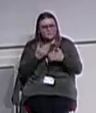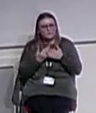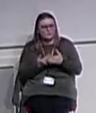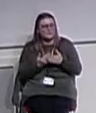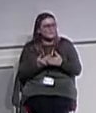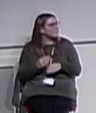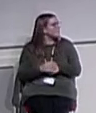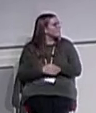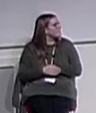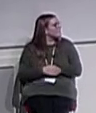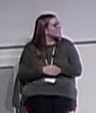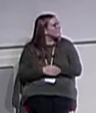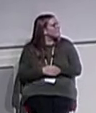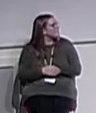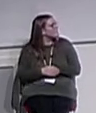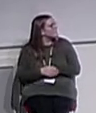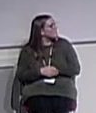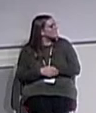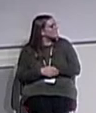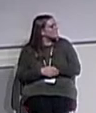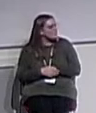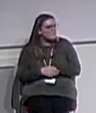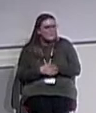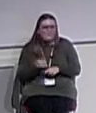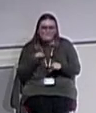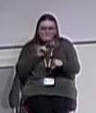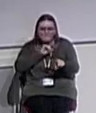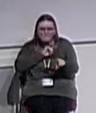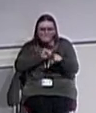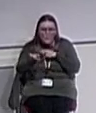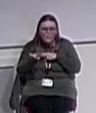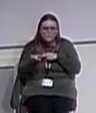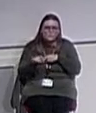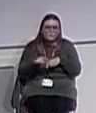of the year group go off and carry on with their science in some way.